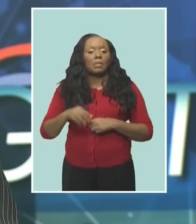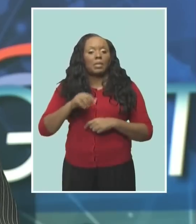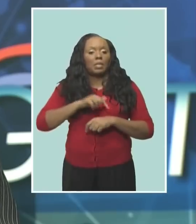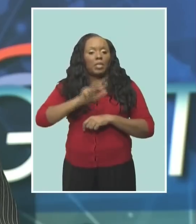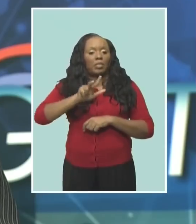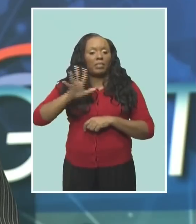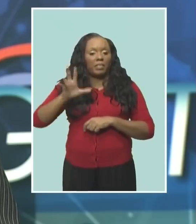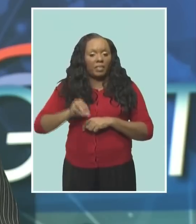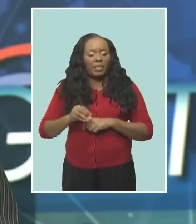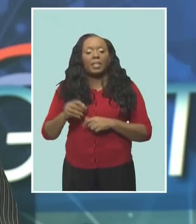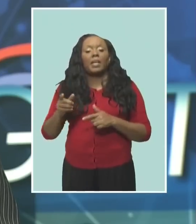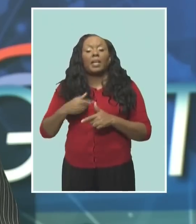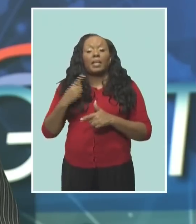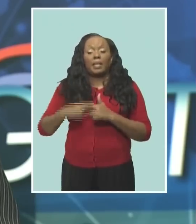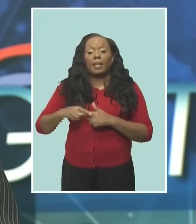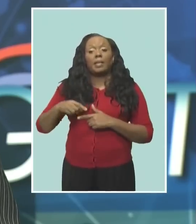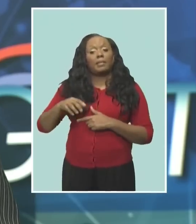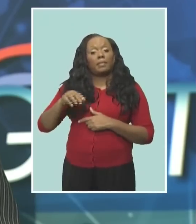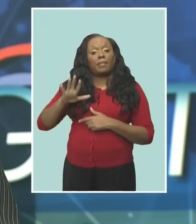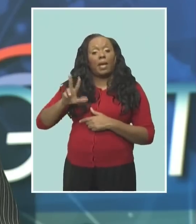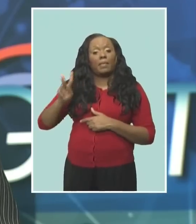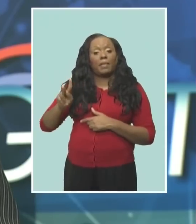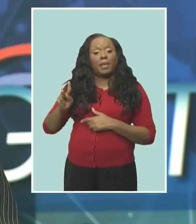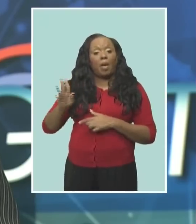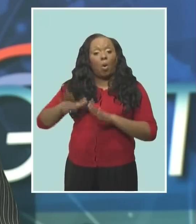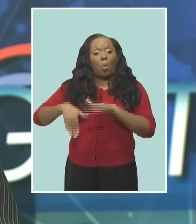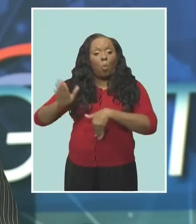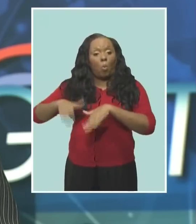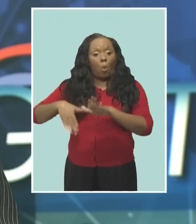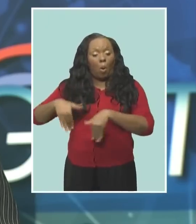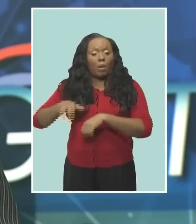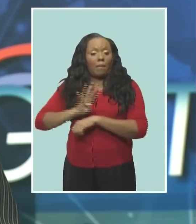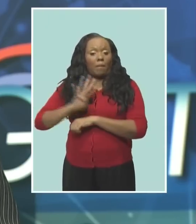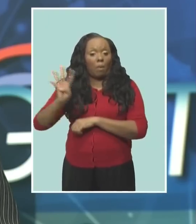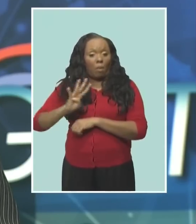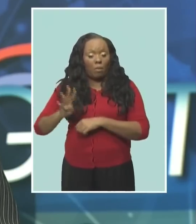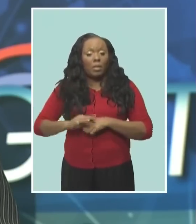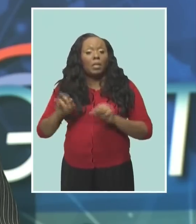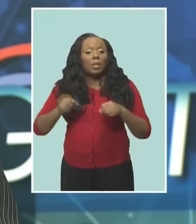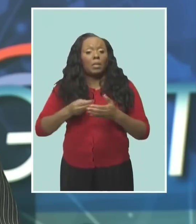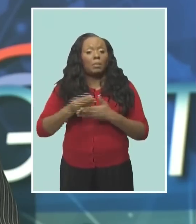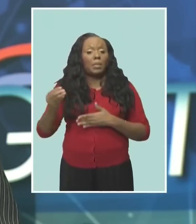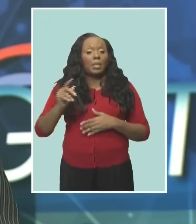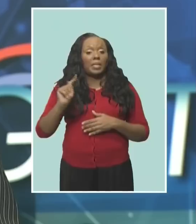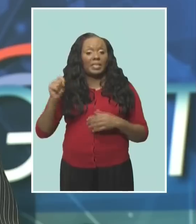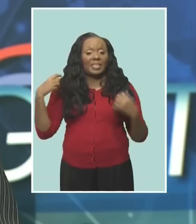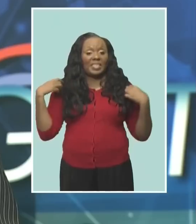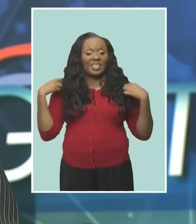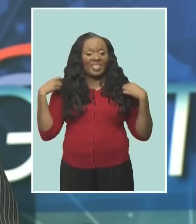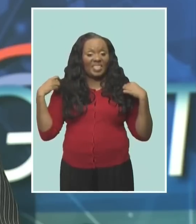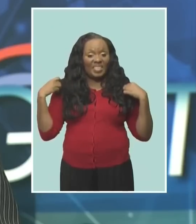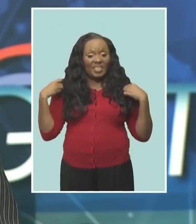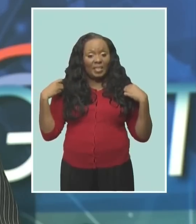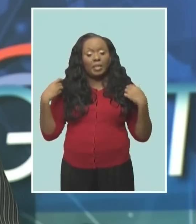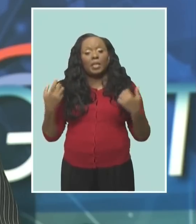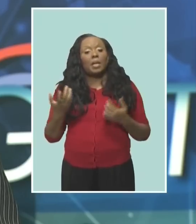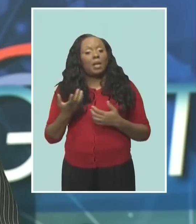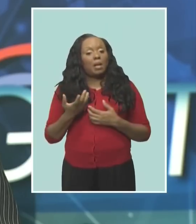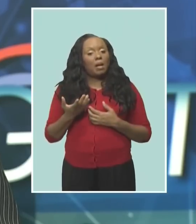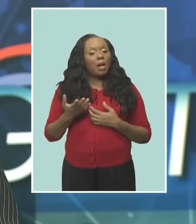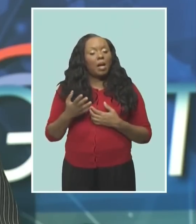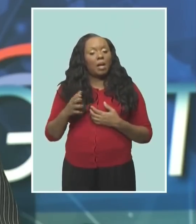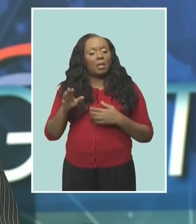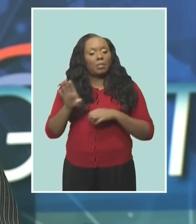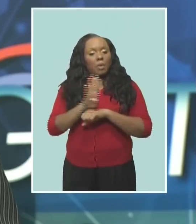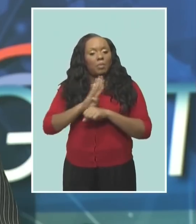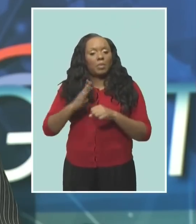at 4 p.m. T-shirts may be purchased from the Breast Cancer Society, Henry's Lane, Lower Collimarock, or at one of the CIBC